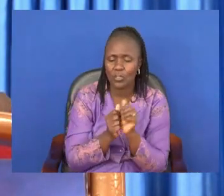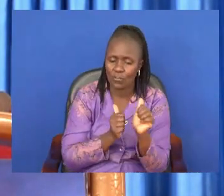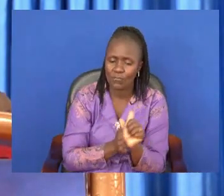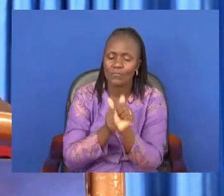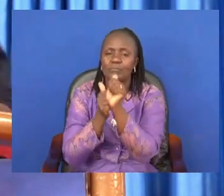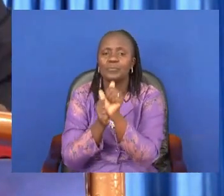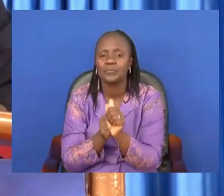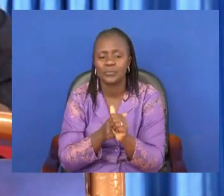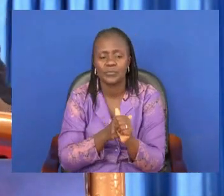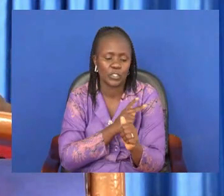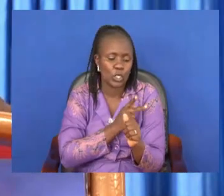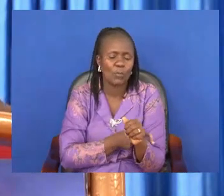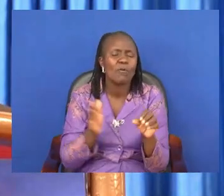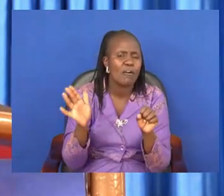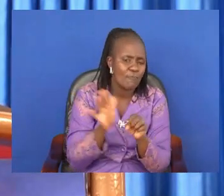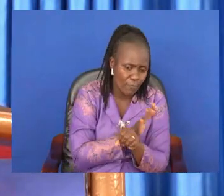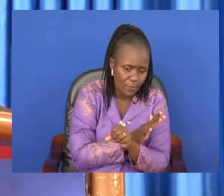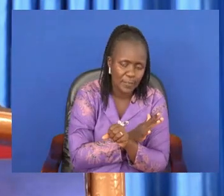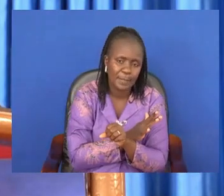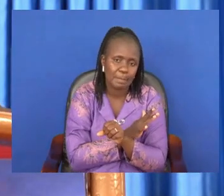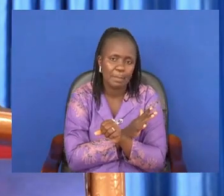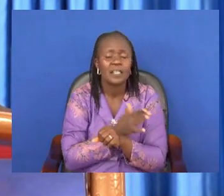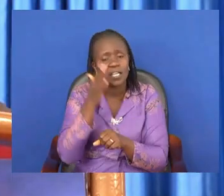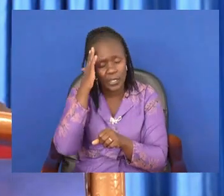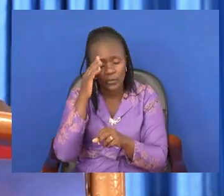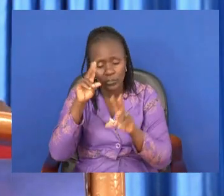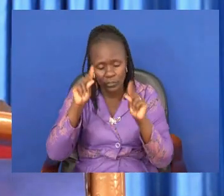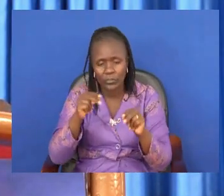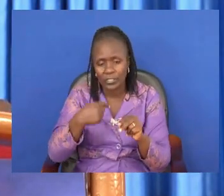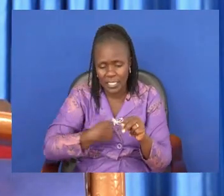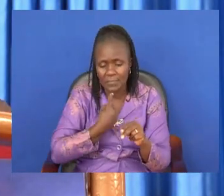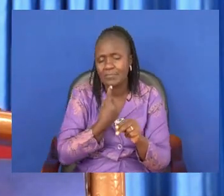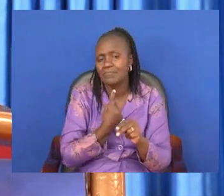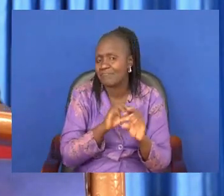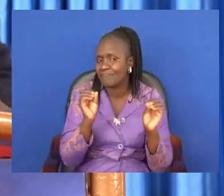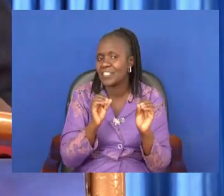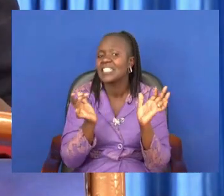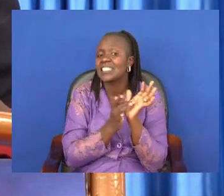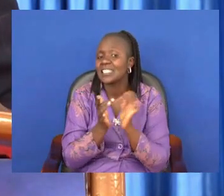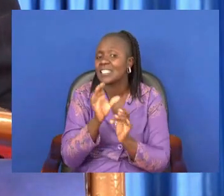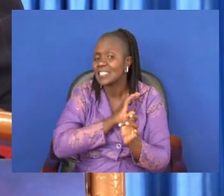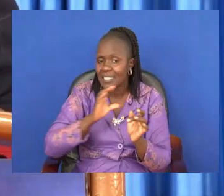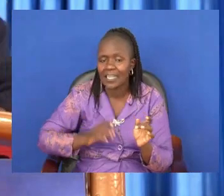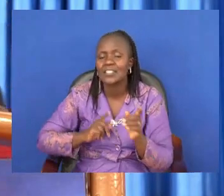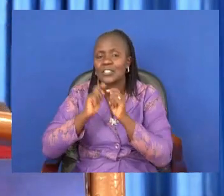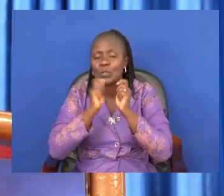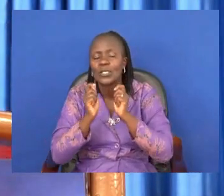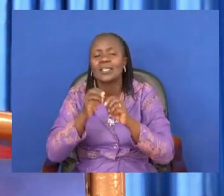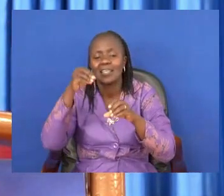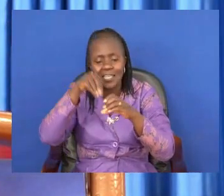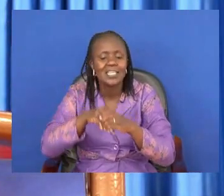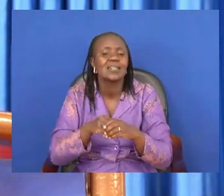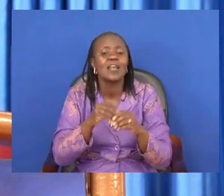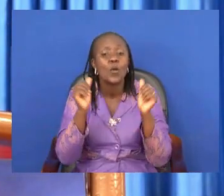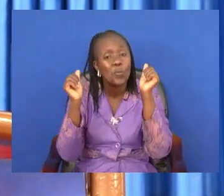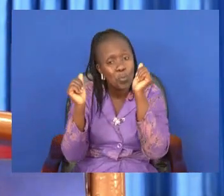saying it with a lot of confidence because he knows it is not him who is speaking, but Jesus Christ who is in him is the